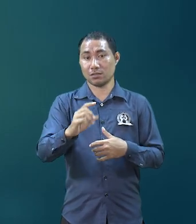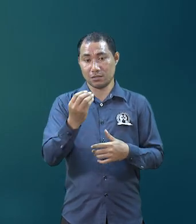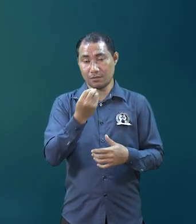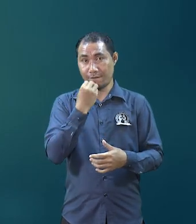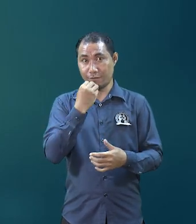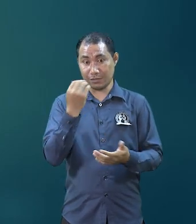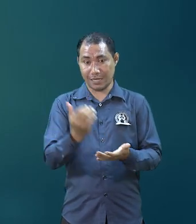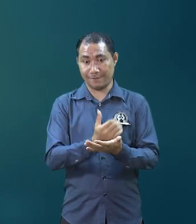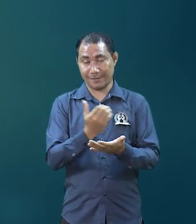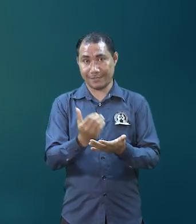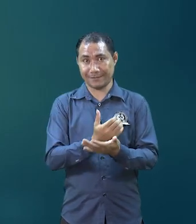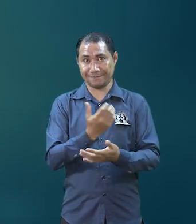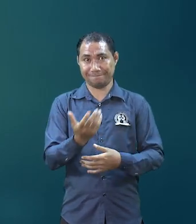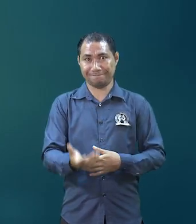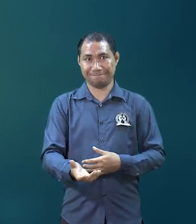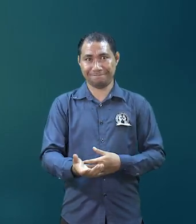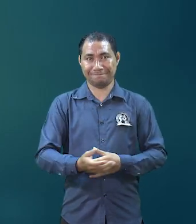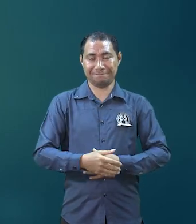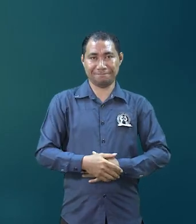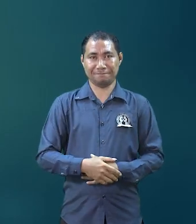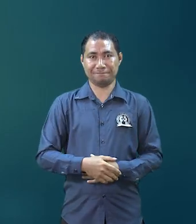food safety?